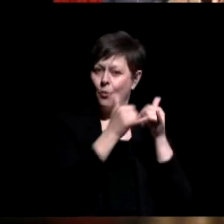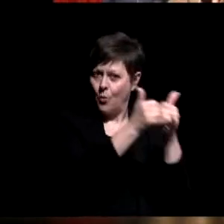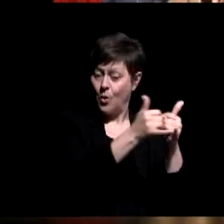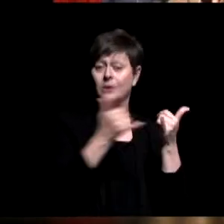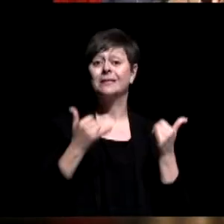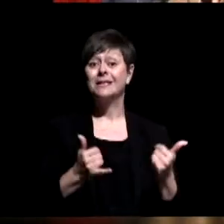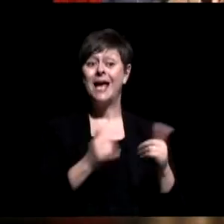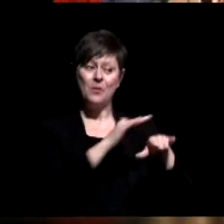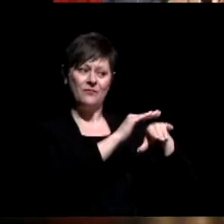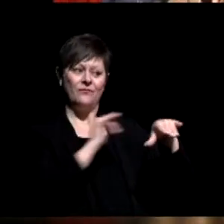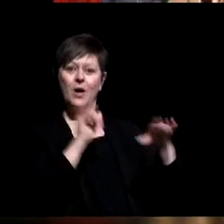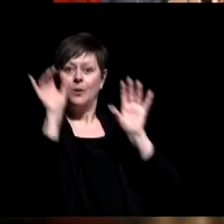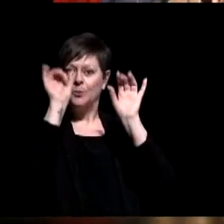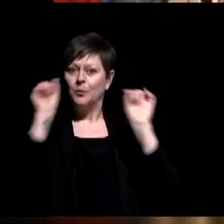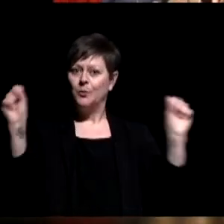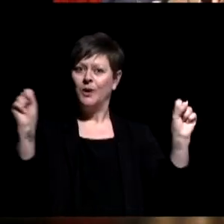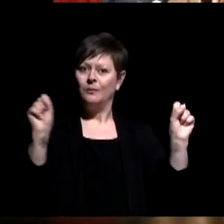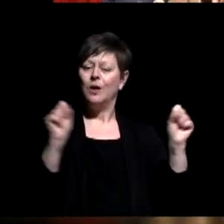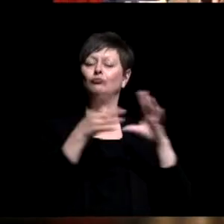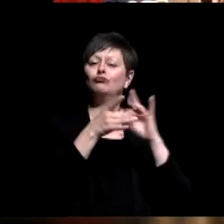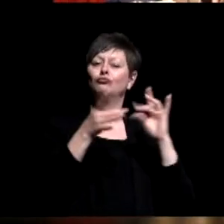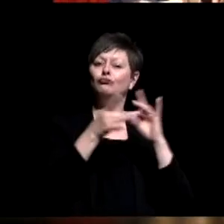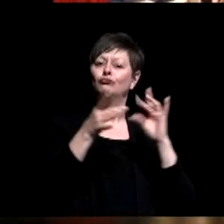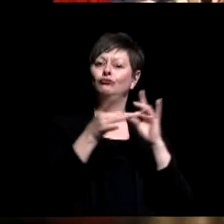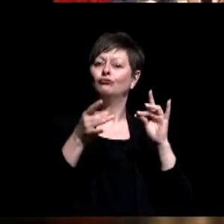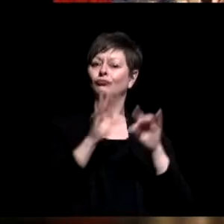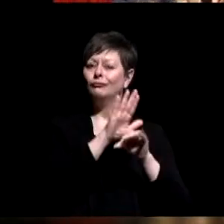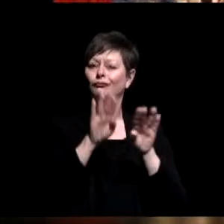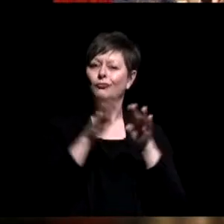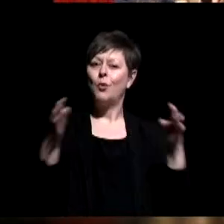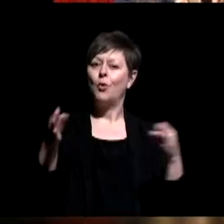the Premier to share his opening remarks.